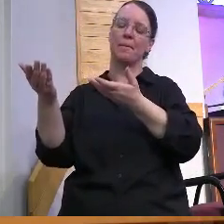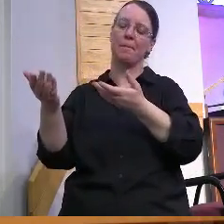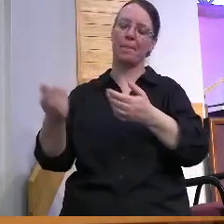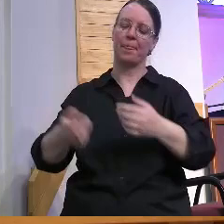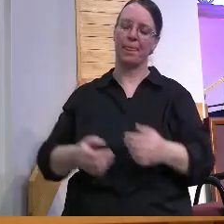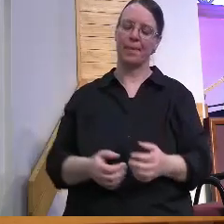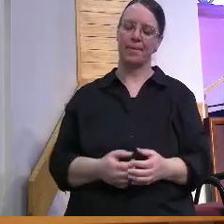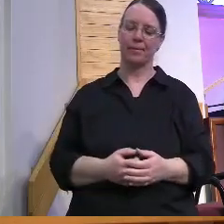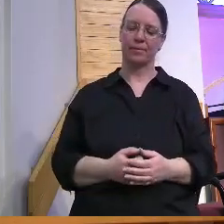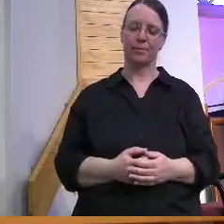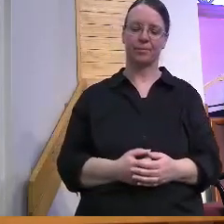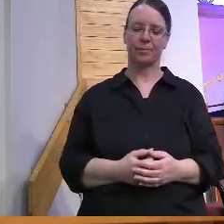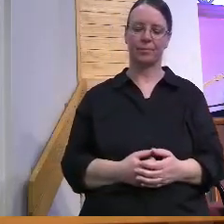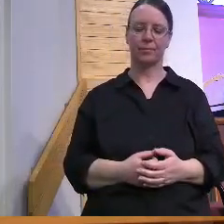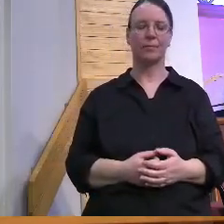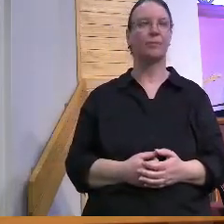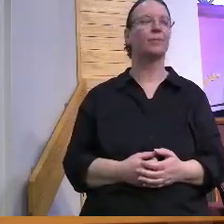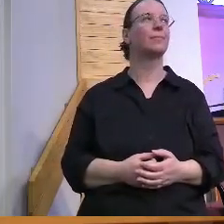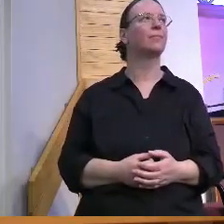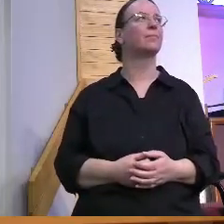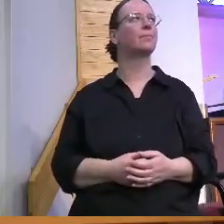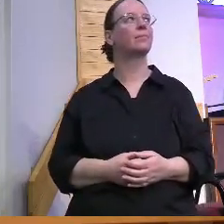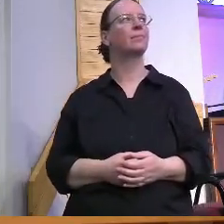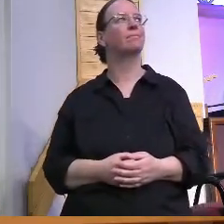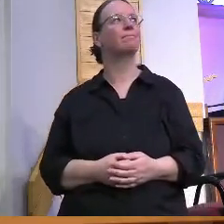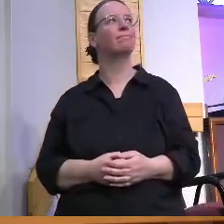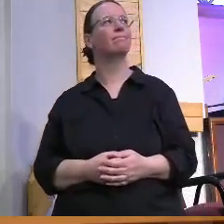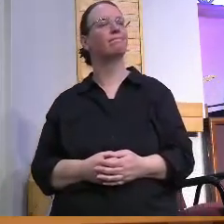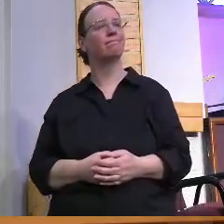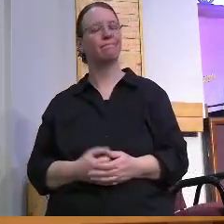life. I may be weak, yes. I may be